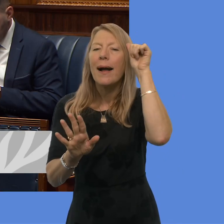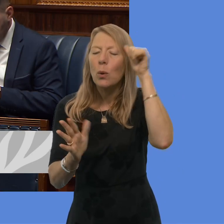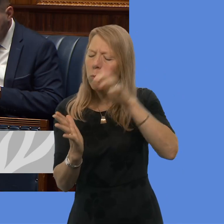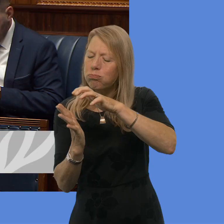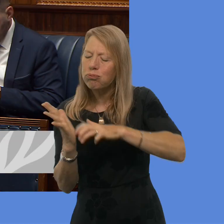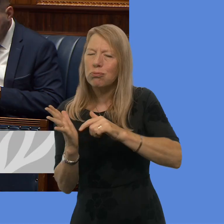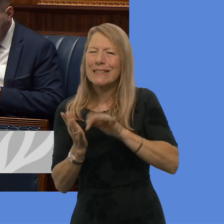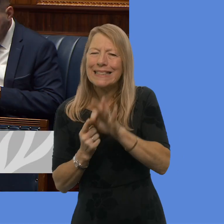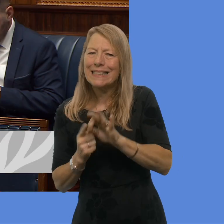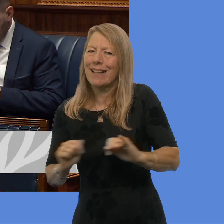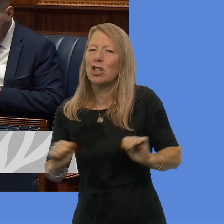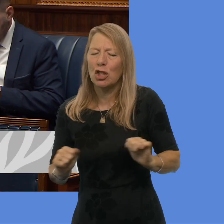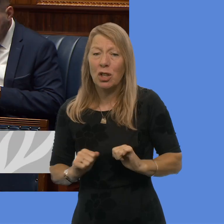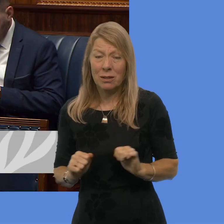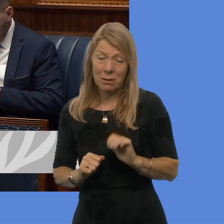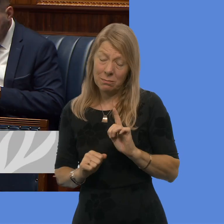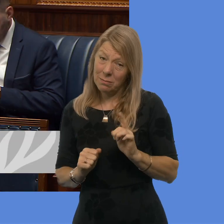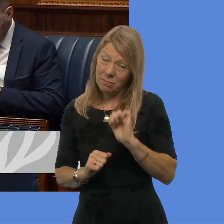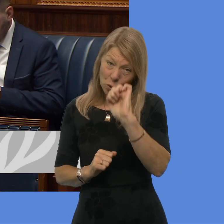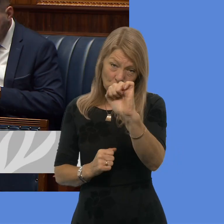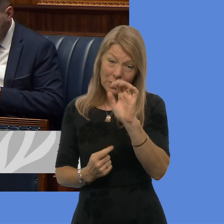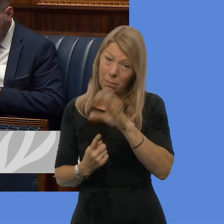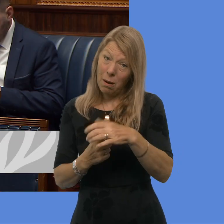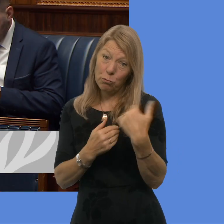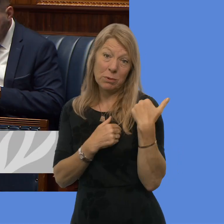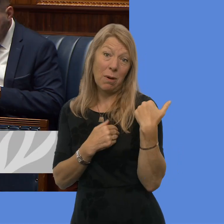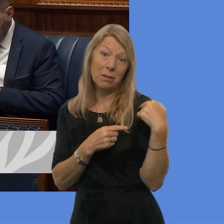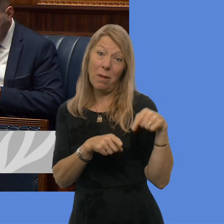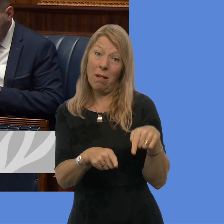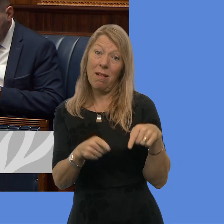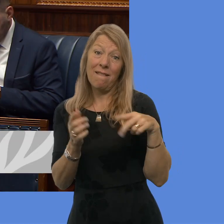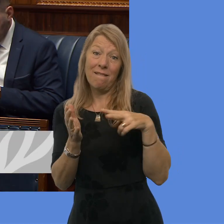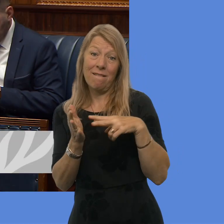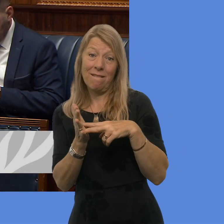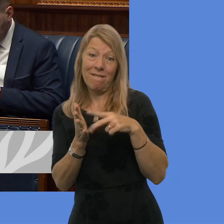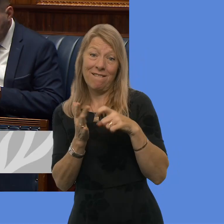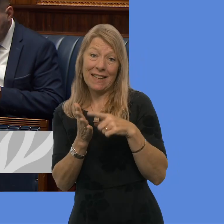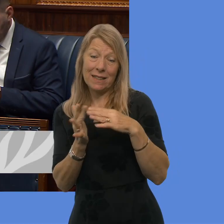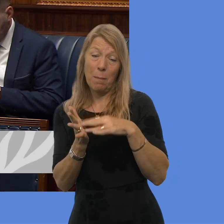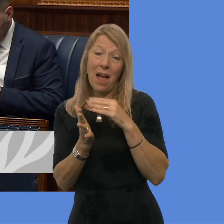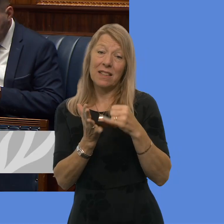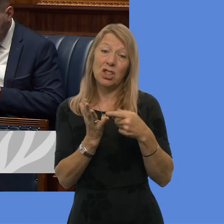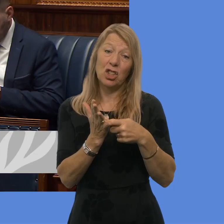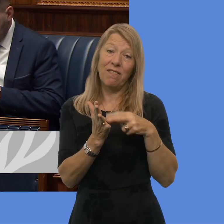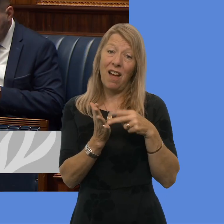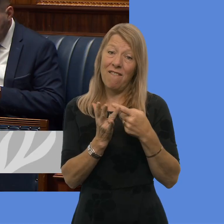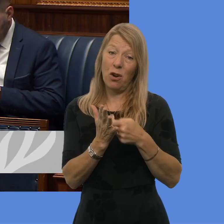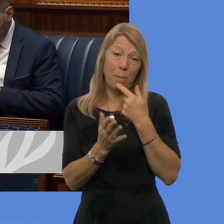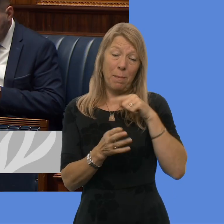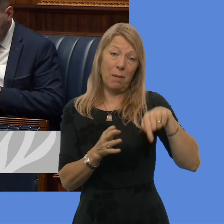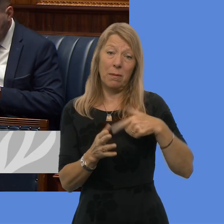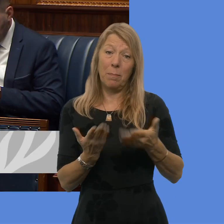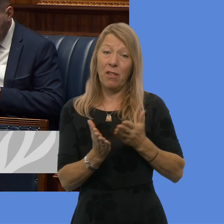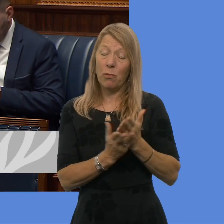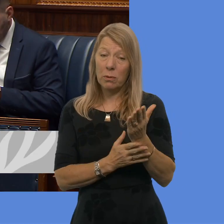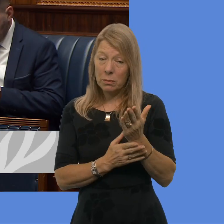responsibility for this support for victims and survivors, and I'm just wondering, are you going to instruct a review of current programmes